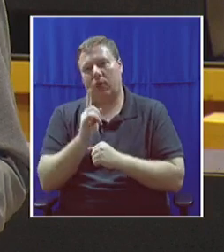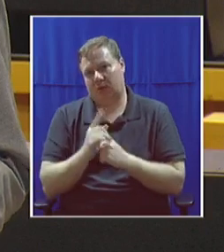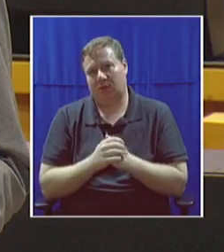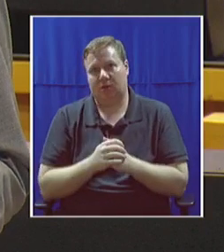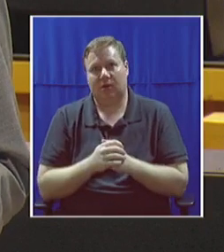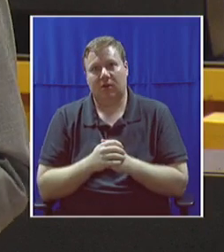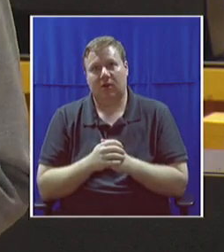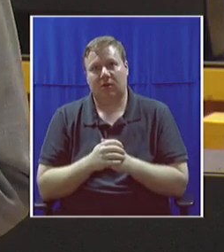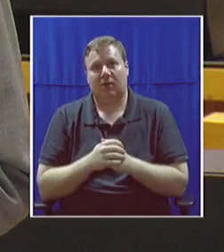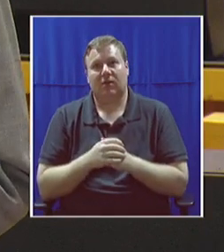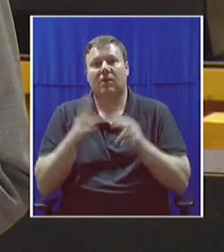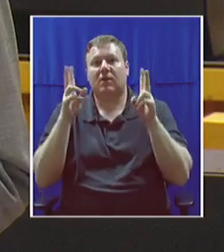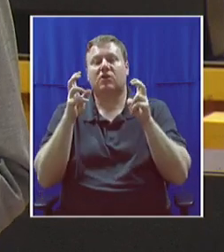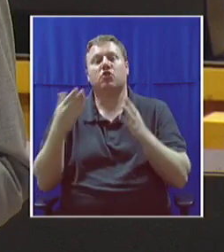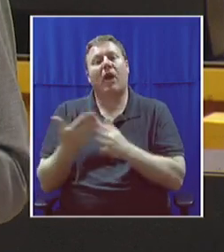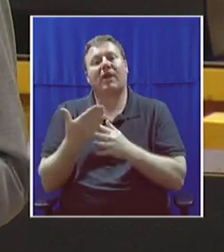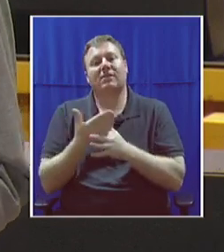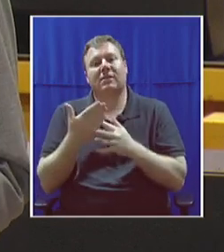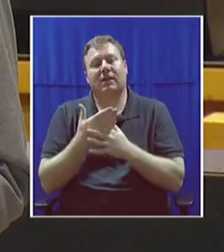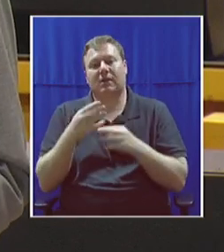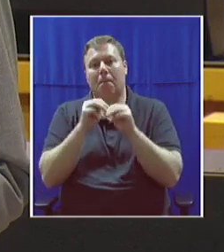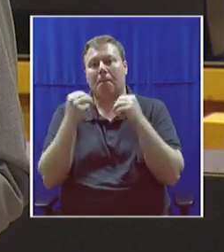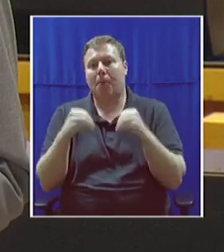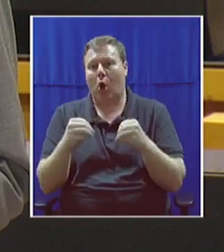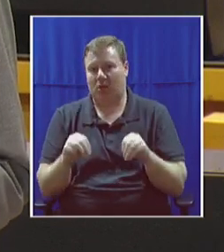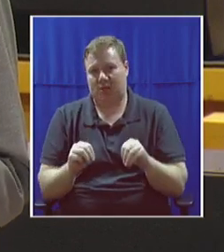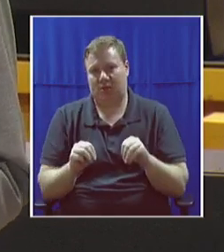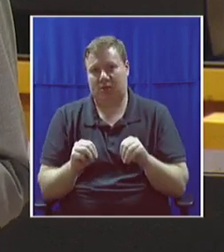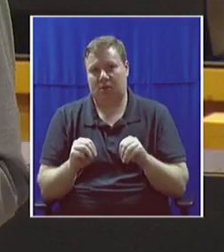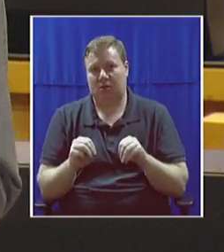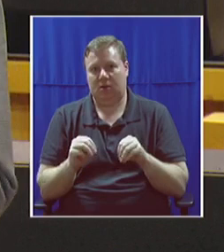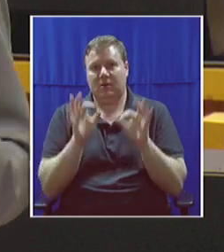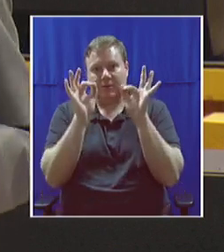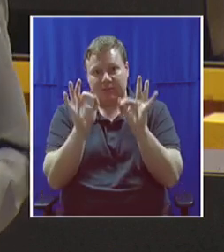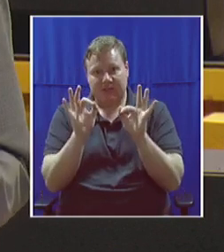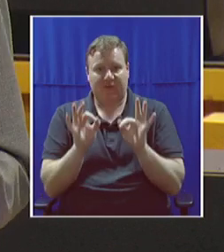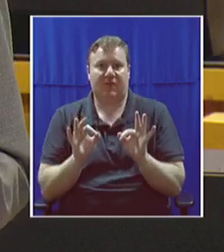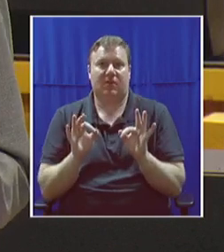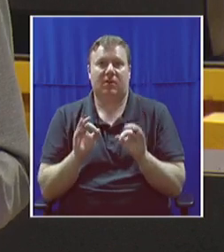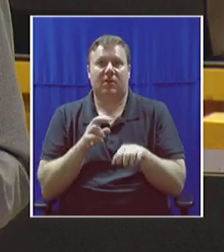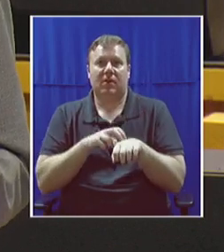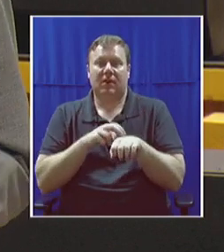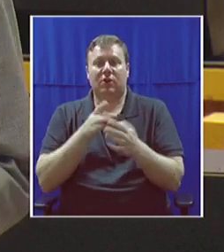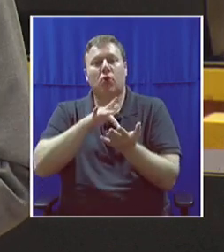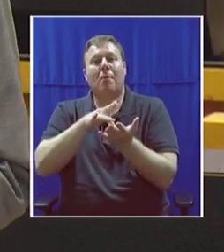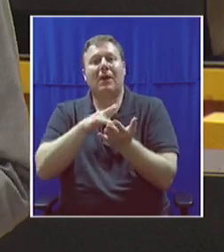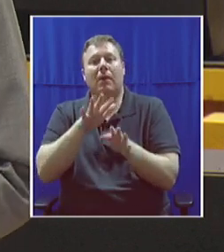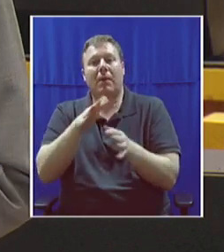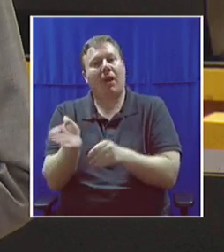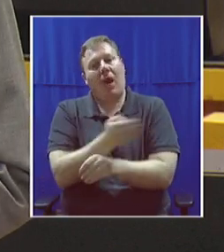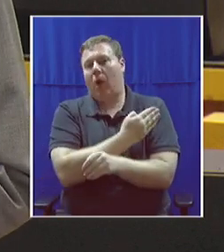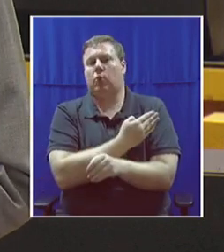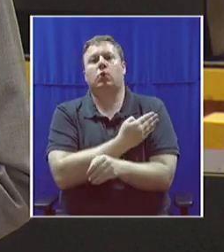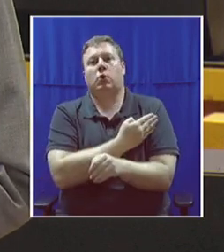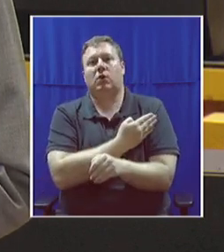of access to markets and in particular we have to take out the middle people that in many